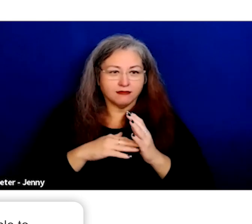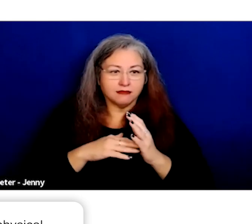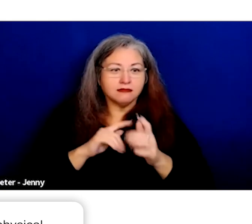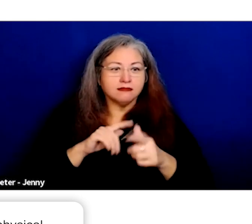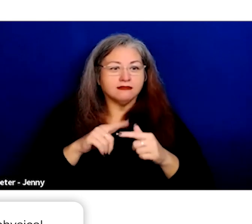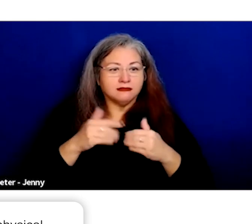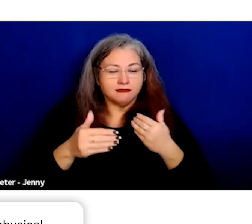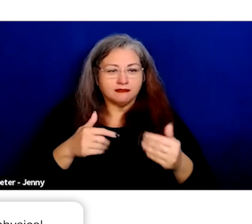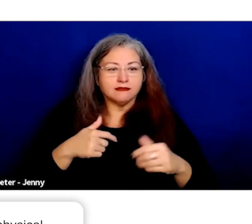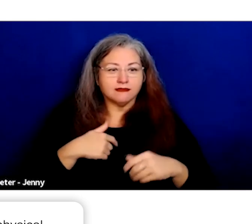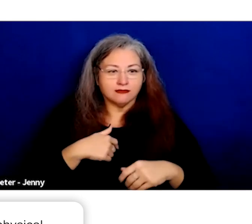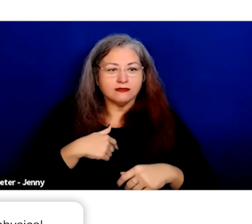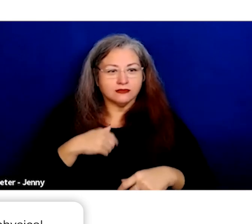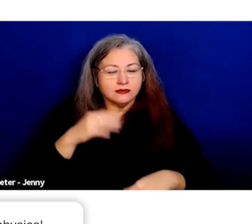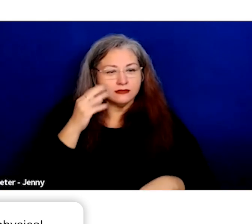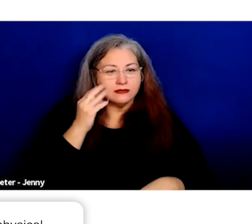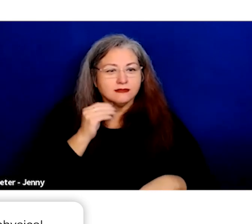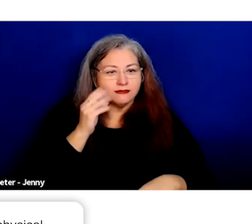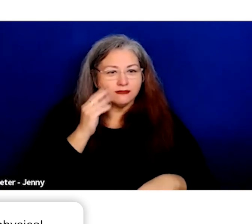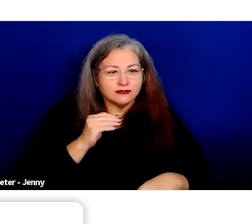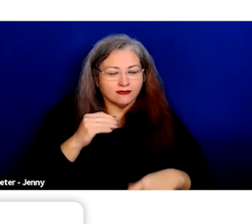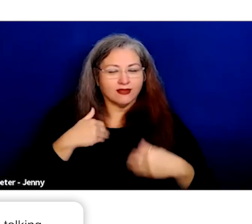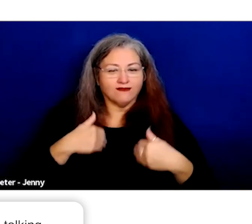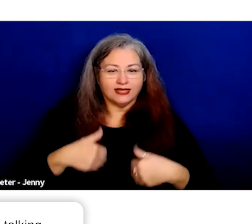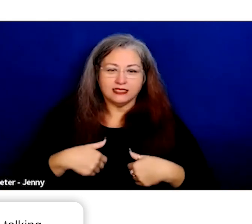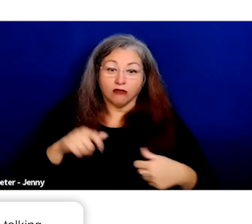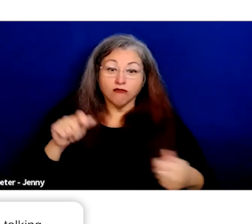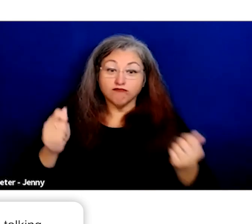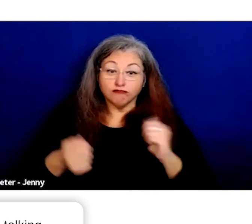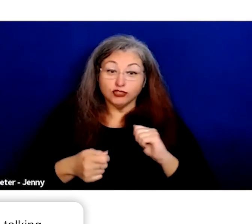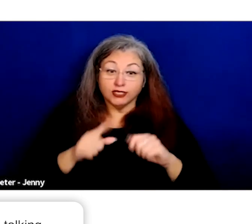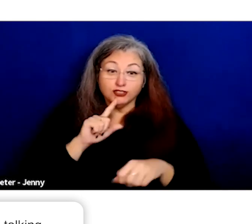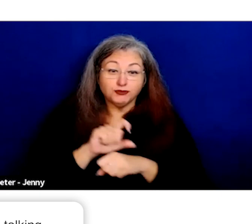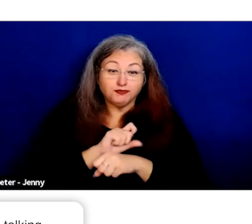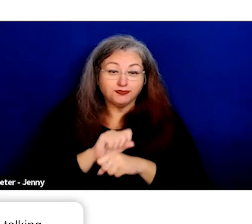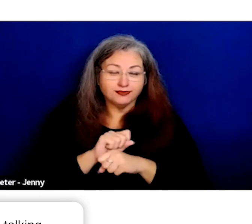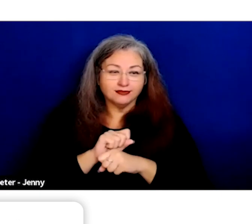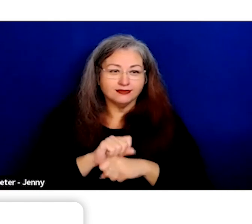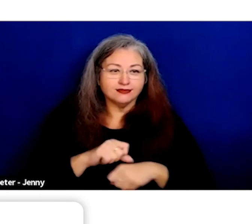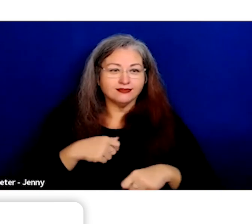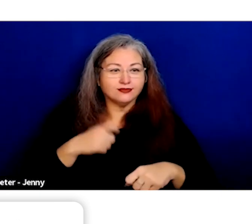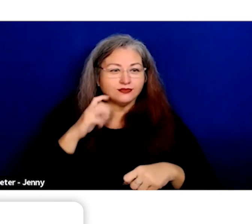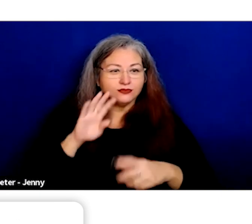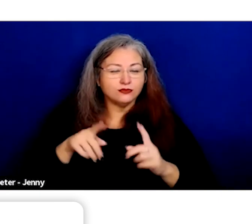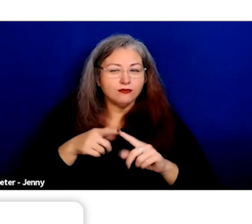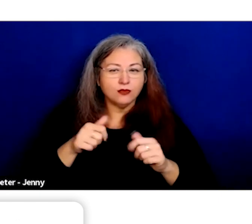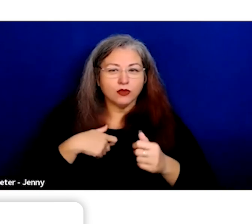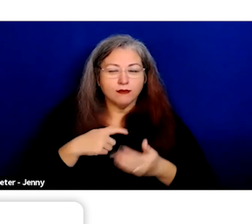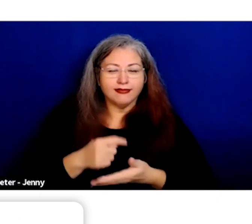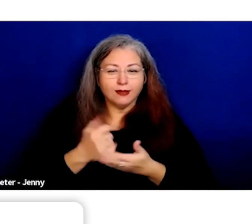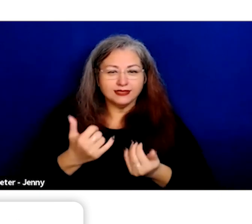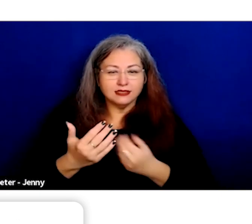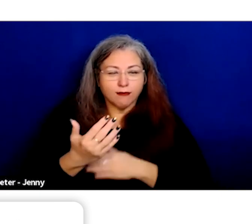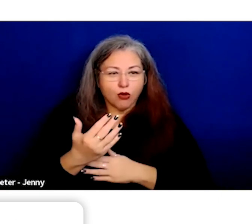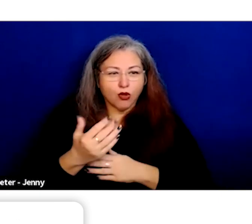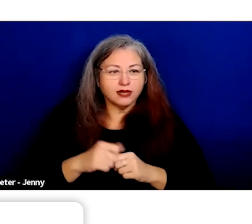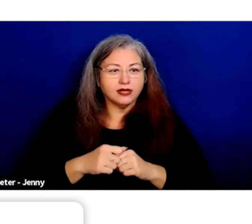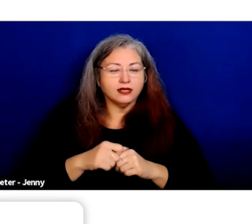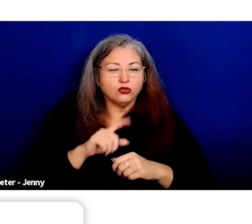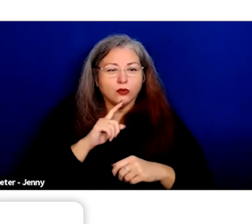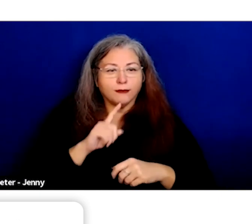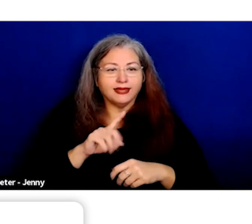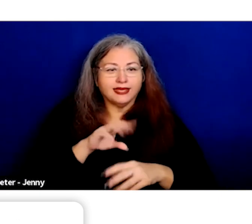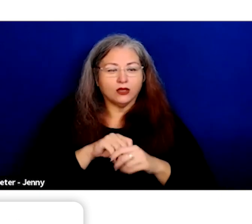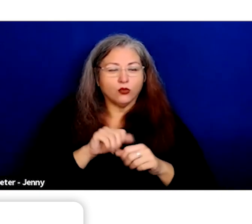able to experience some physical shifts. So something I was talking about to a therapist this morning, being with